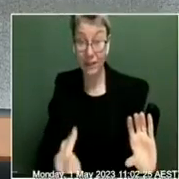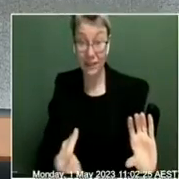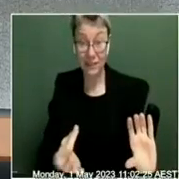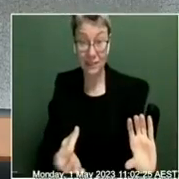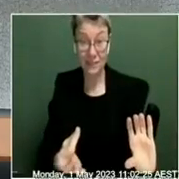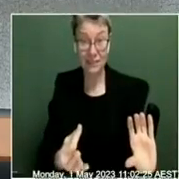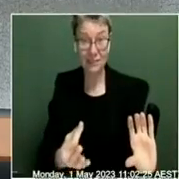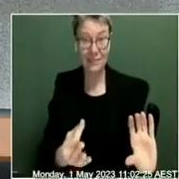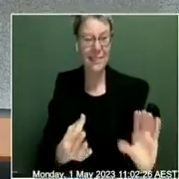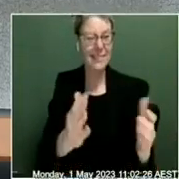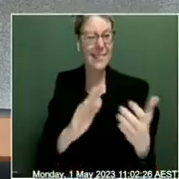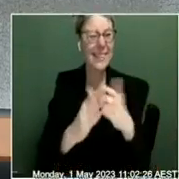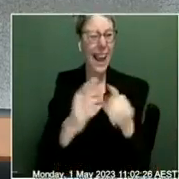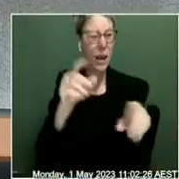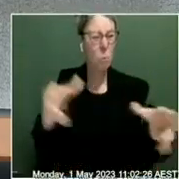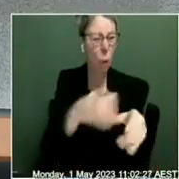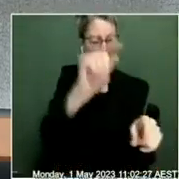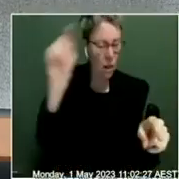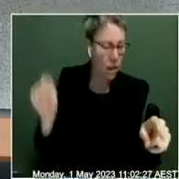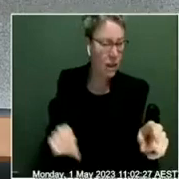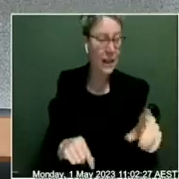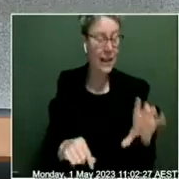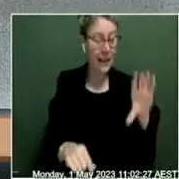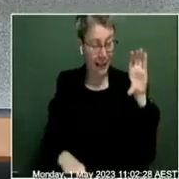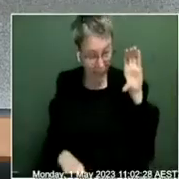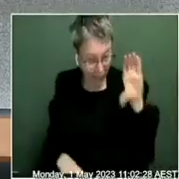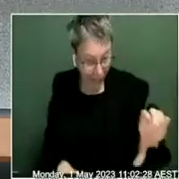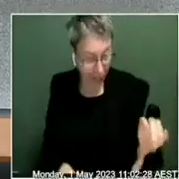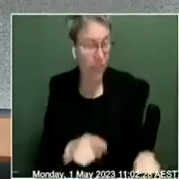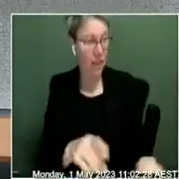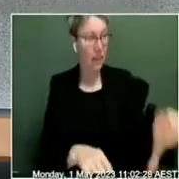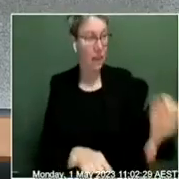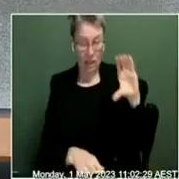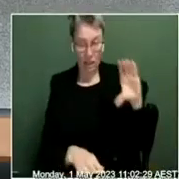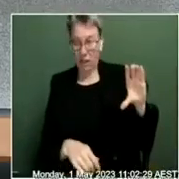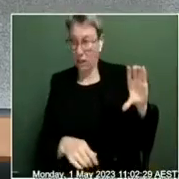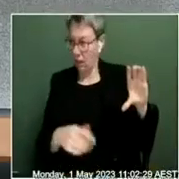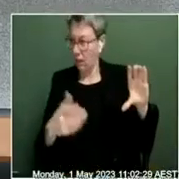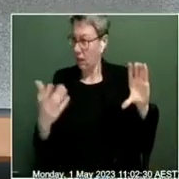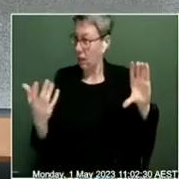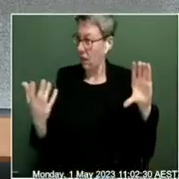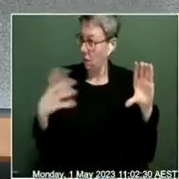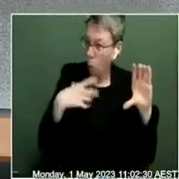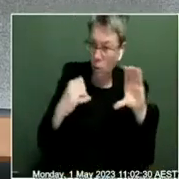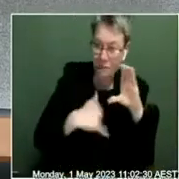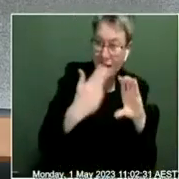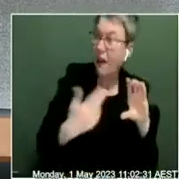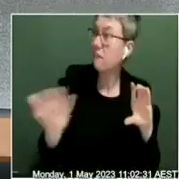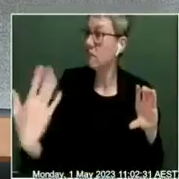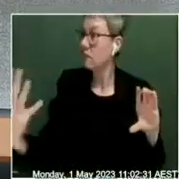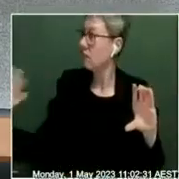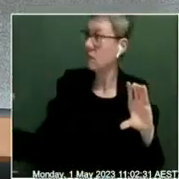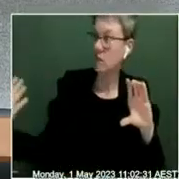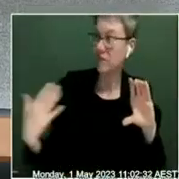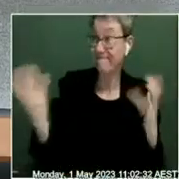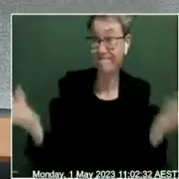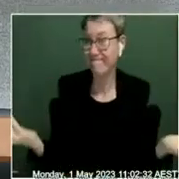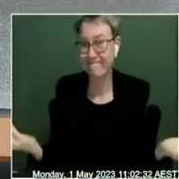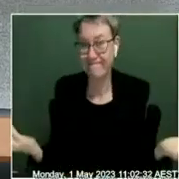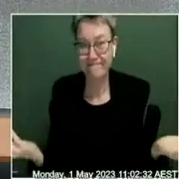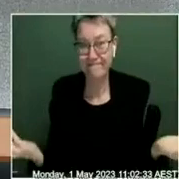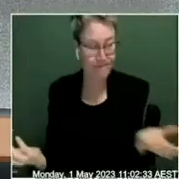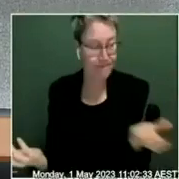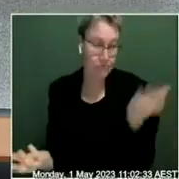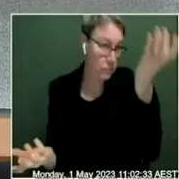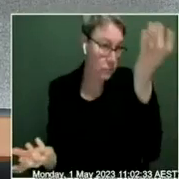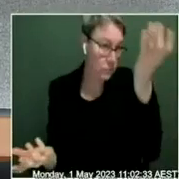and work in them. So I think it's not purely a resourcing question as much as really a capacity question as well. I know that they